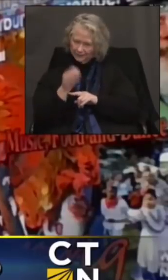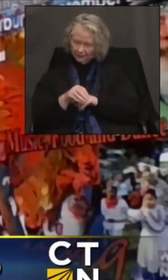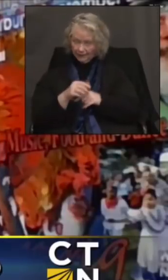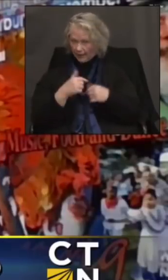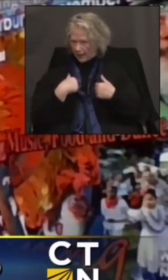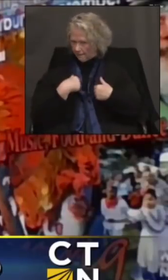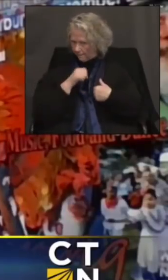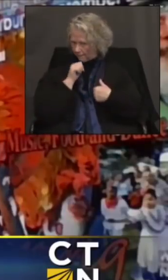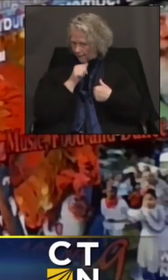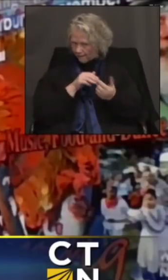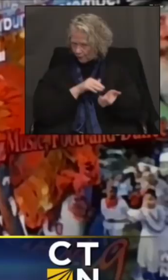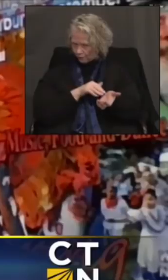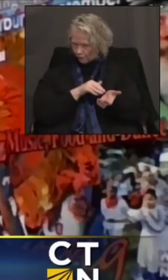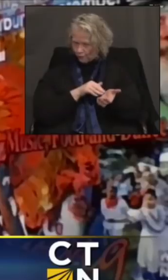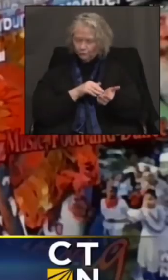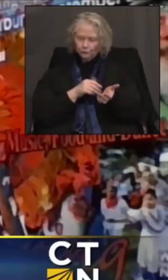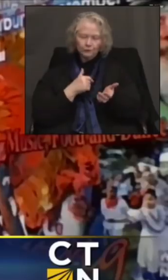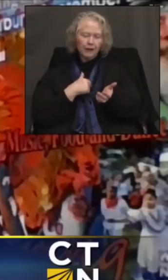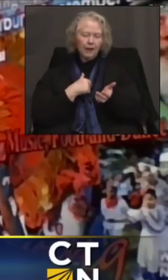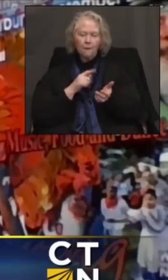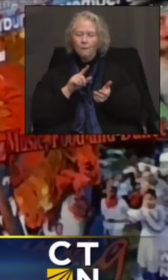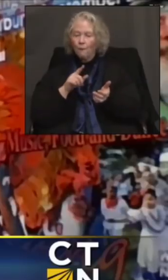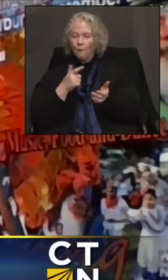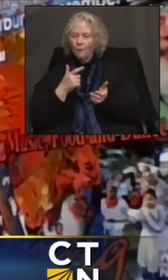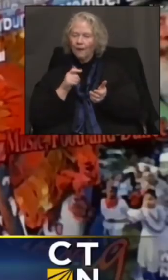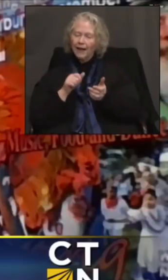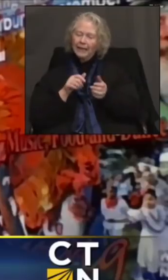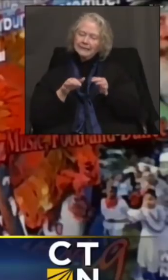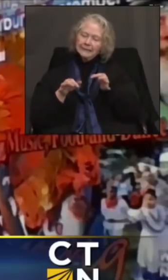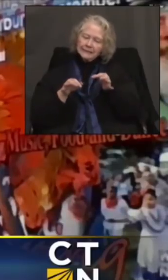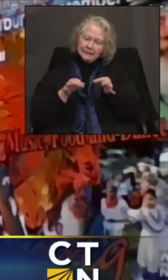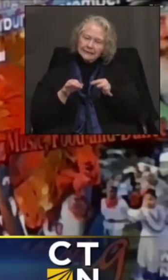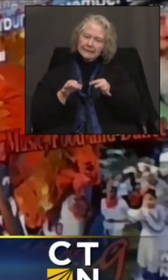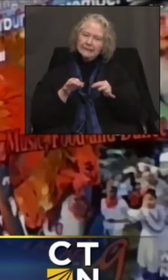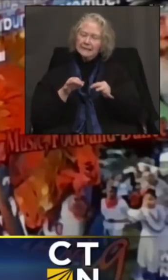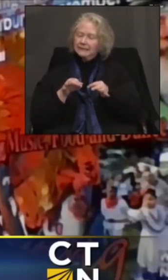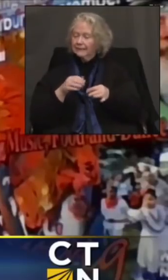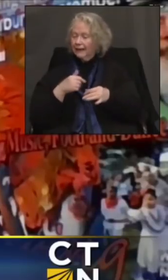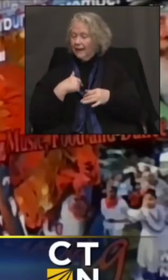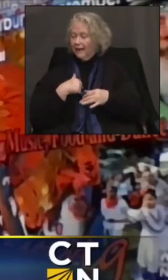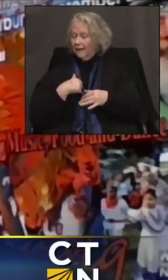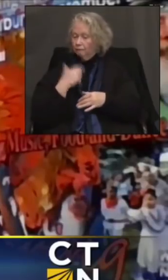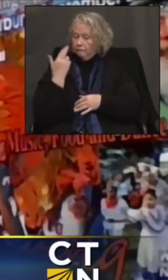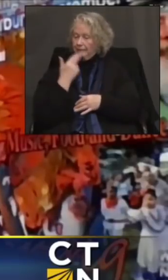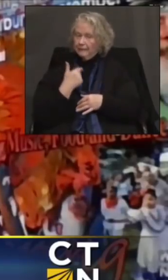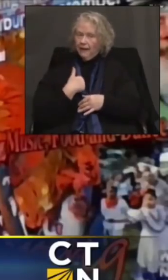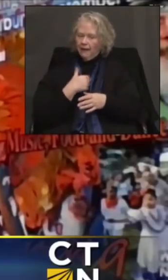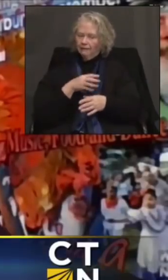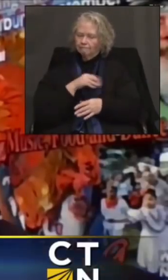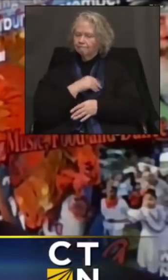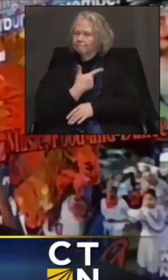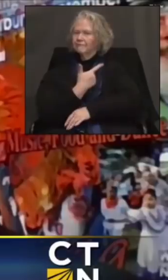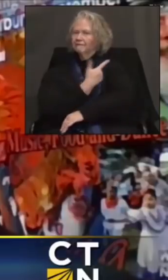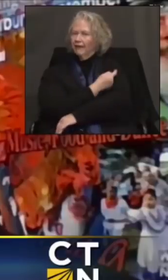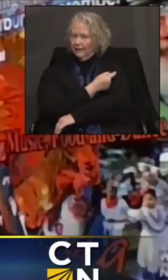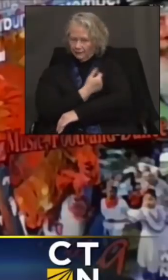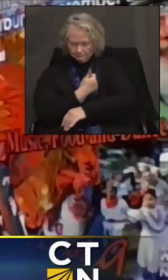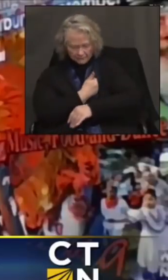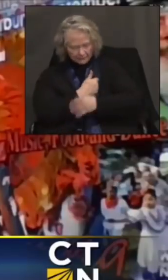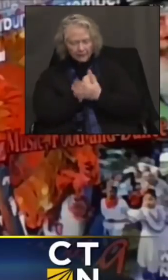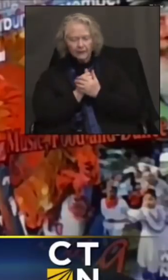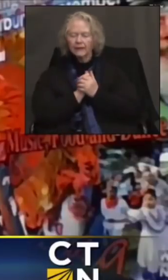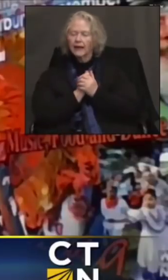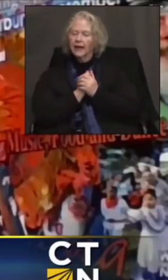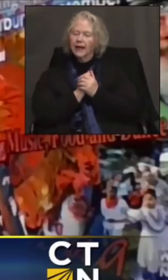doctor. I can only give them my best reasoning why I myself have already been vaccinated. And as I said